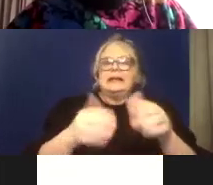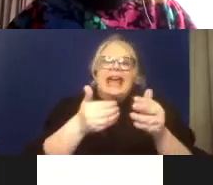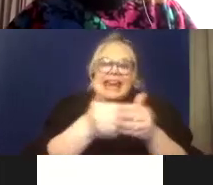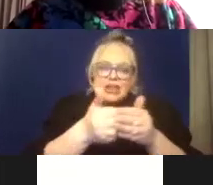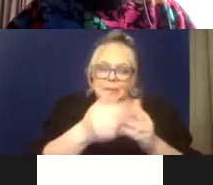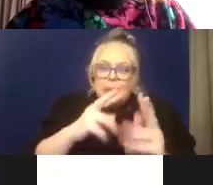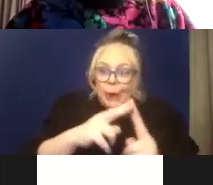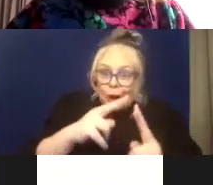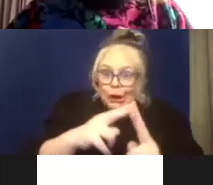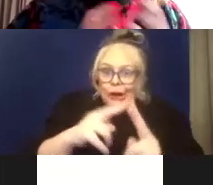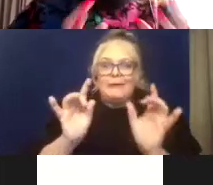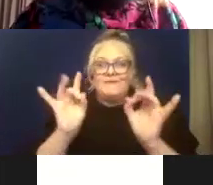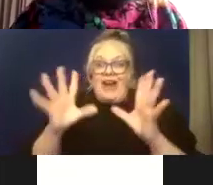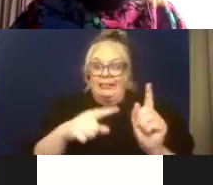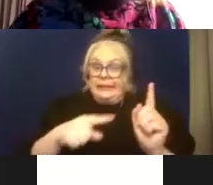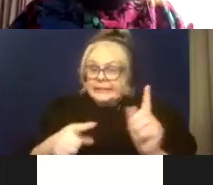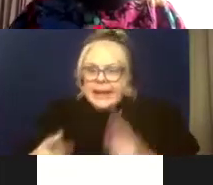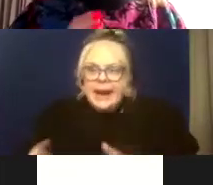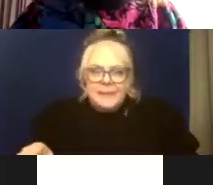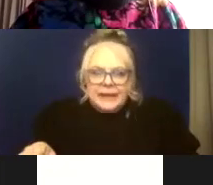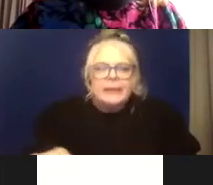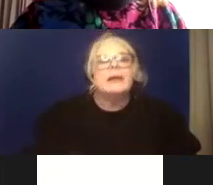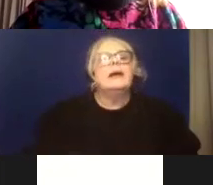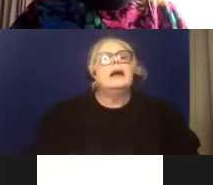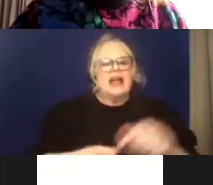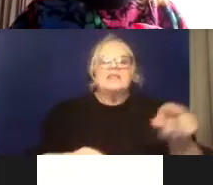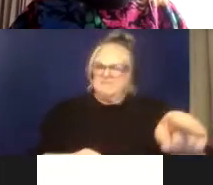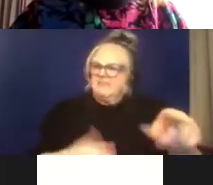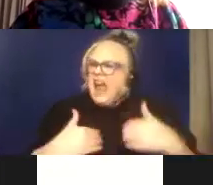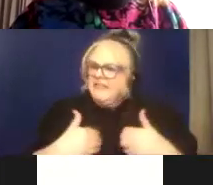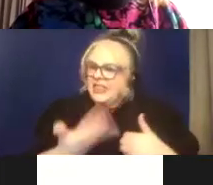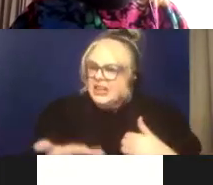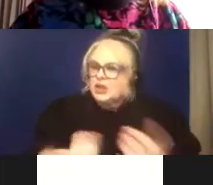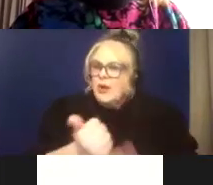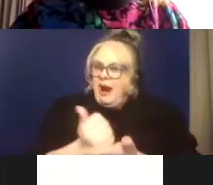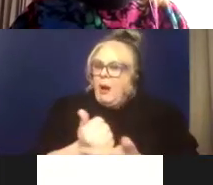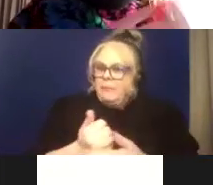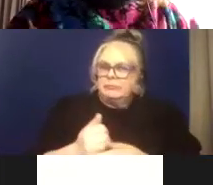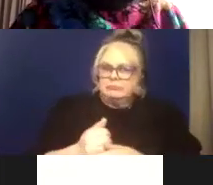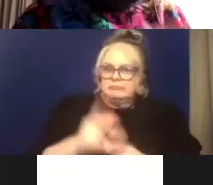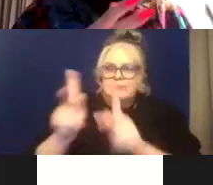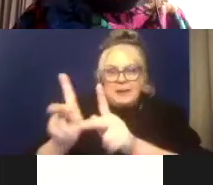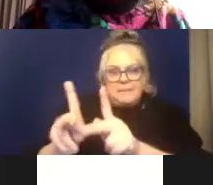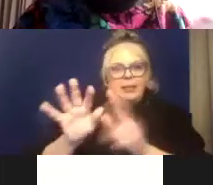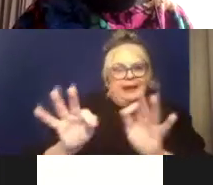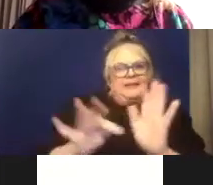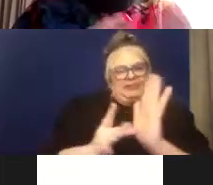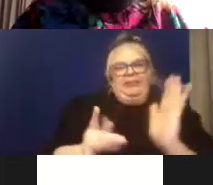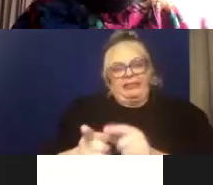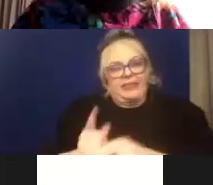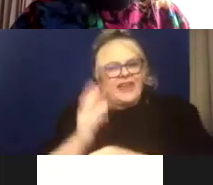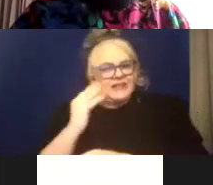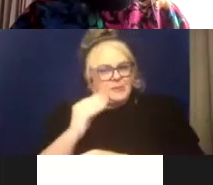well as survivors. It's super comprehensive and even has a supplement. It's from Canada, so it is developed